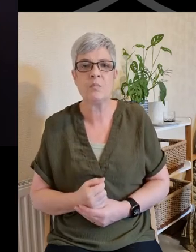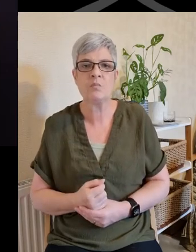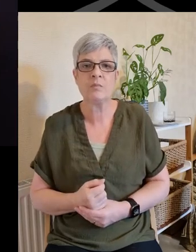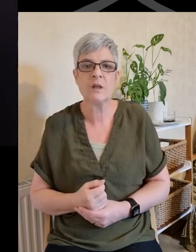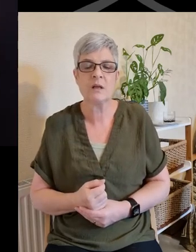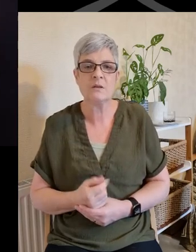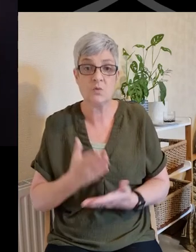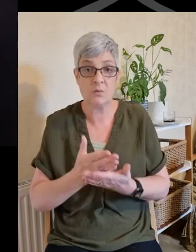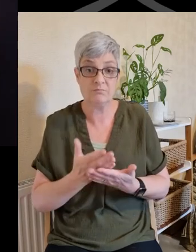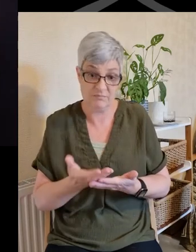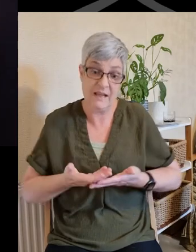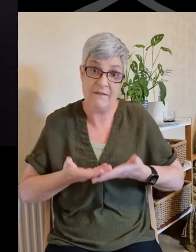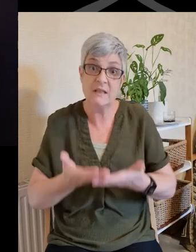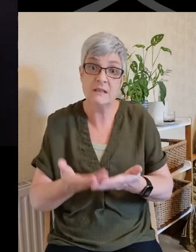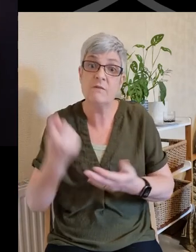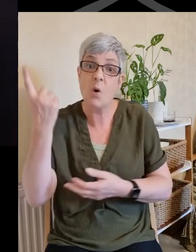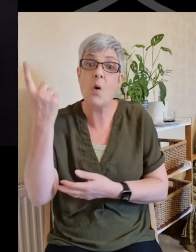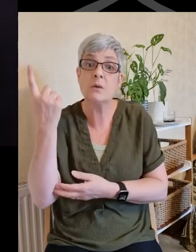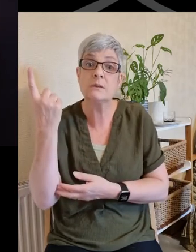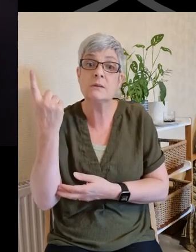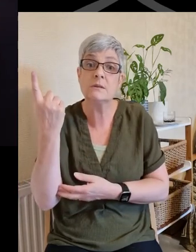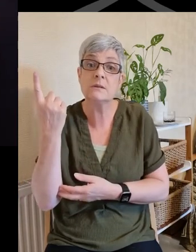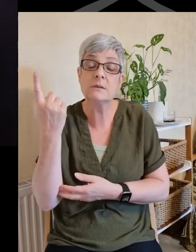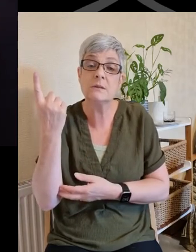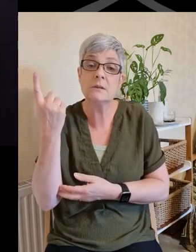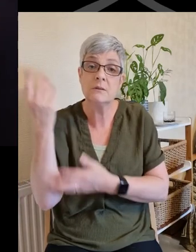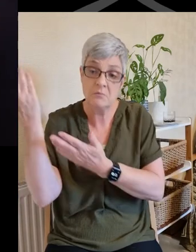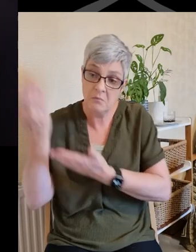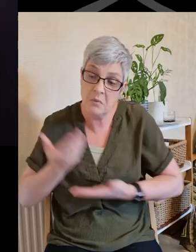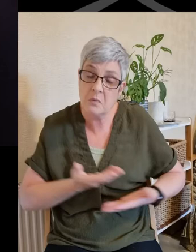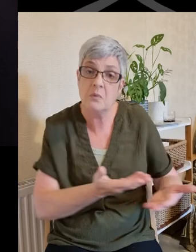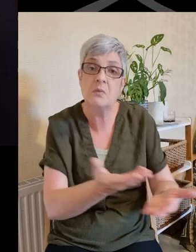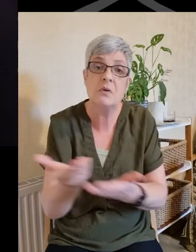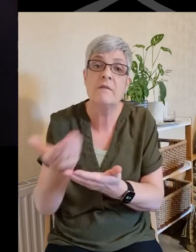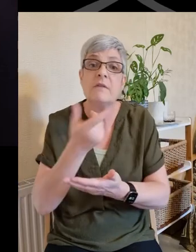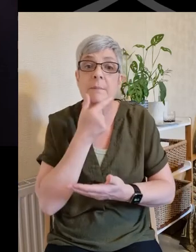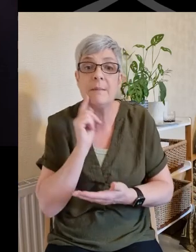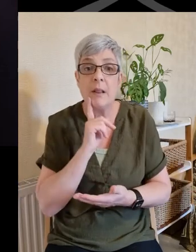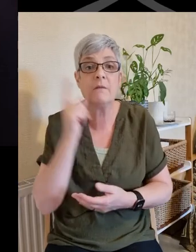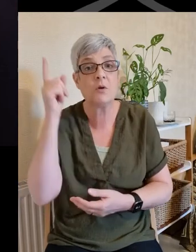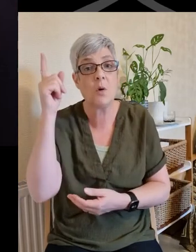These then are the gifts of God, and they're for the people of God.